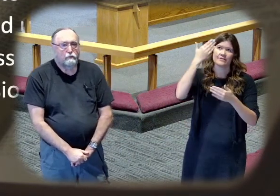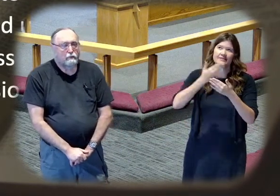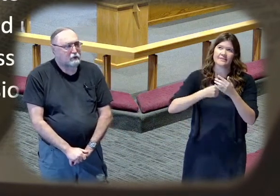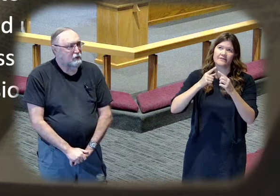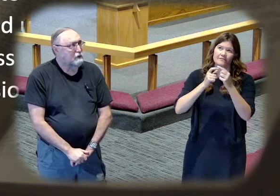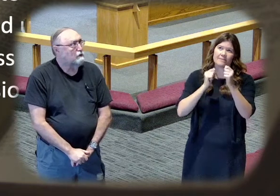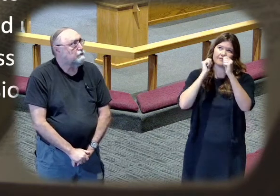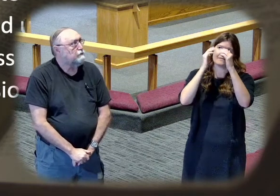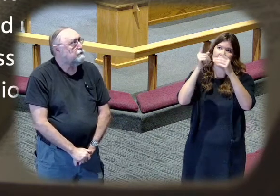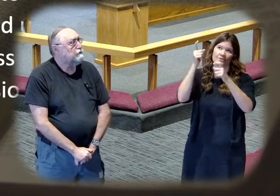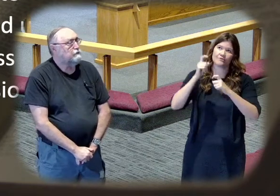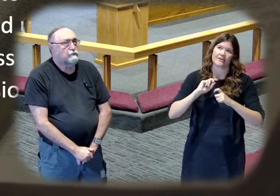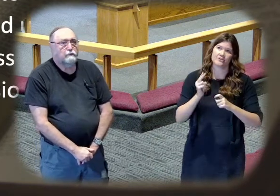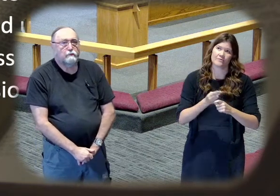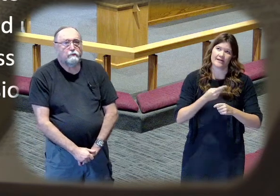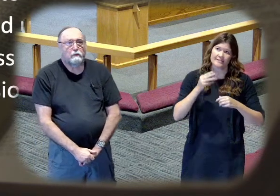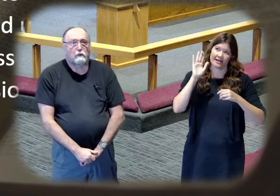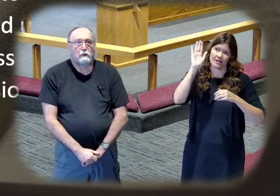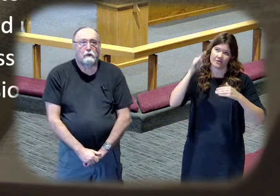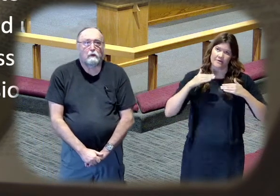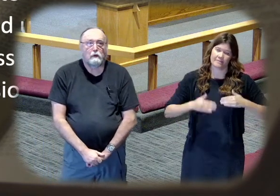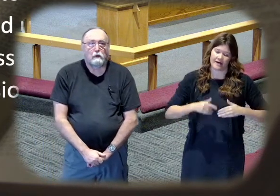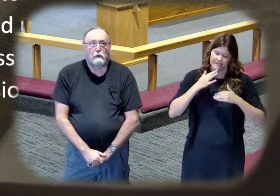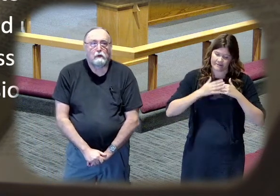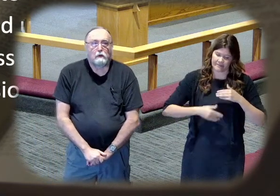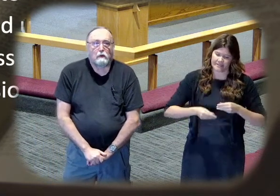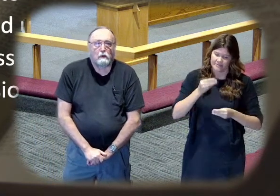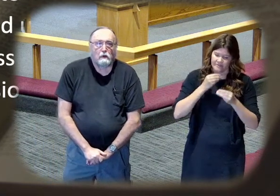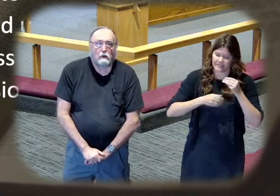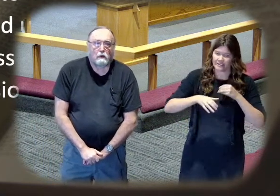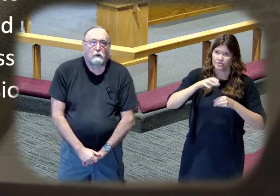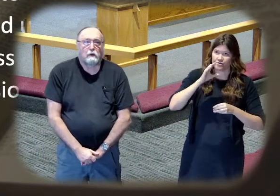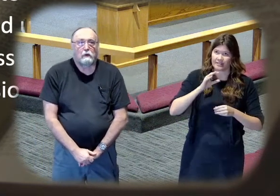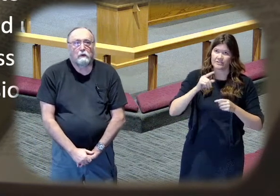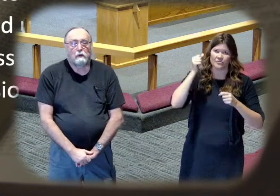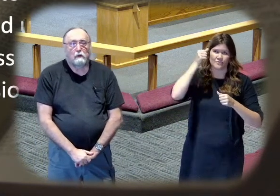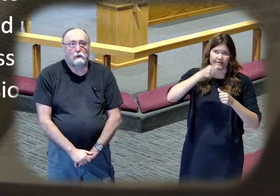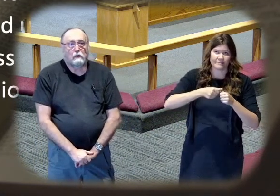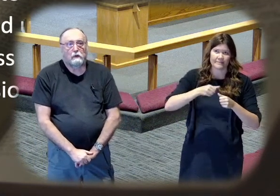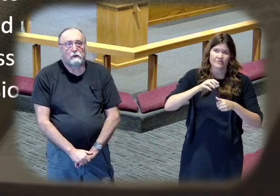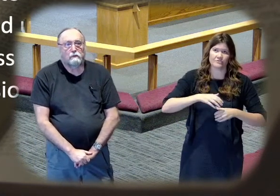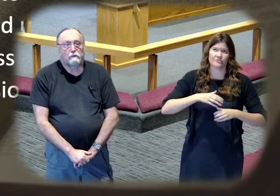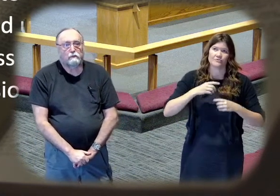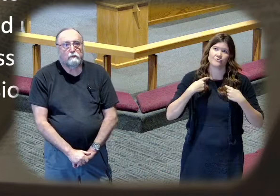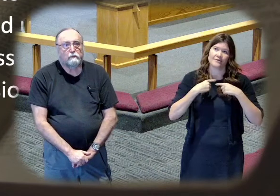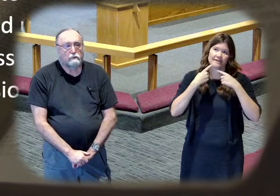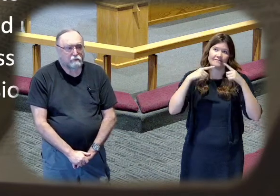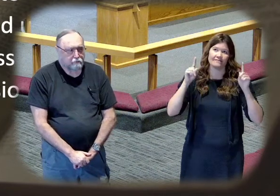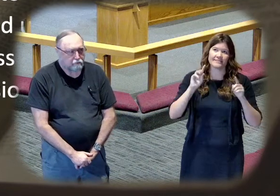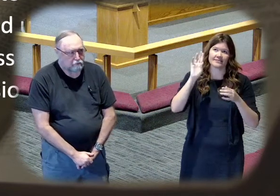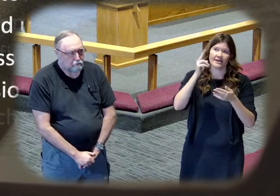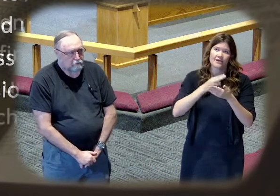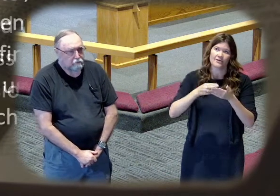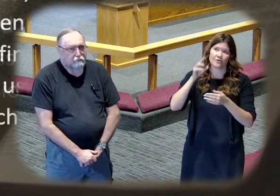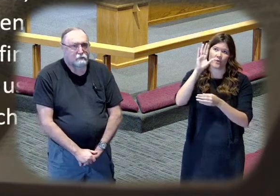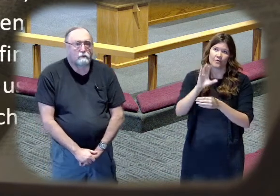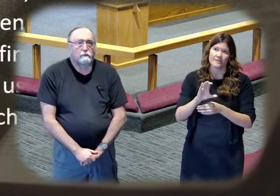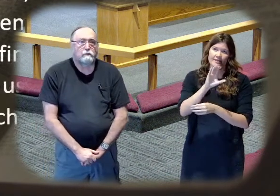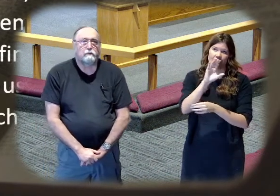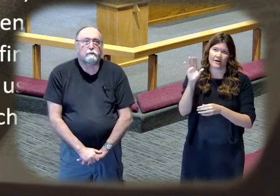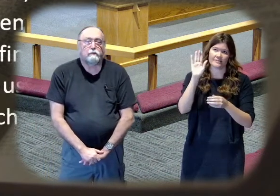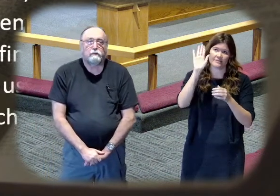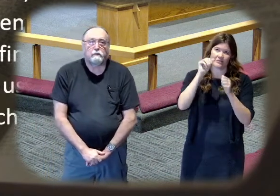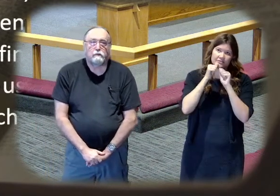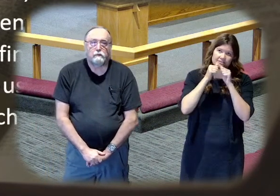and your blood to eat and drink, you lead us to remember and to confess your holy cross and passion, your blessed death, your rest in the